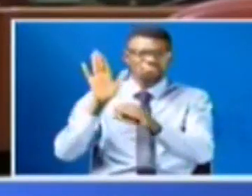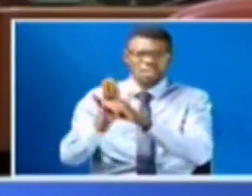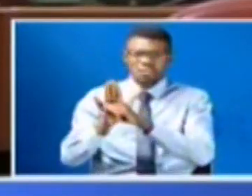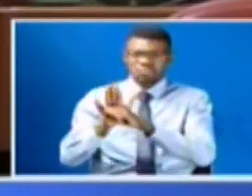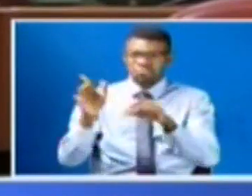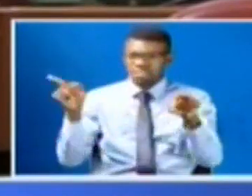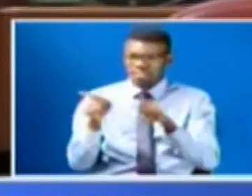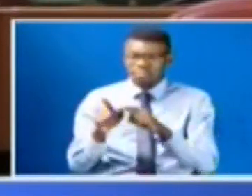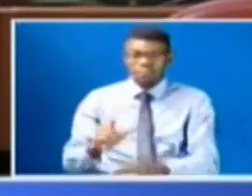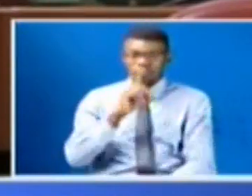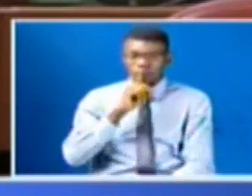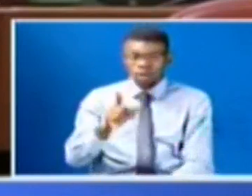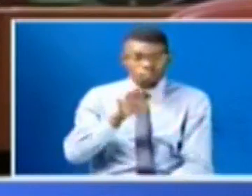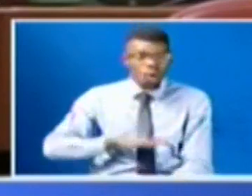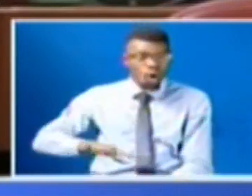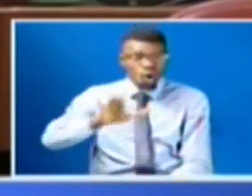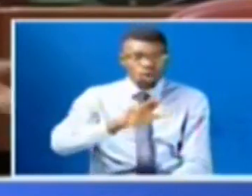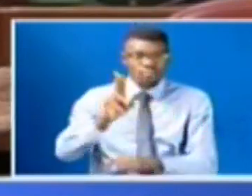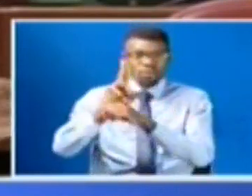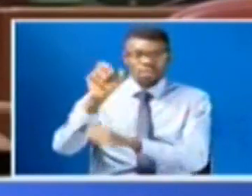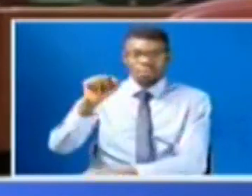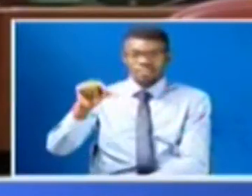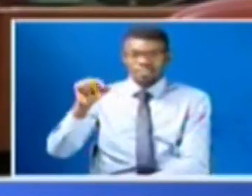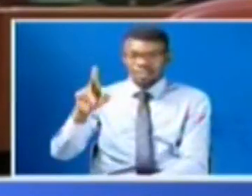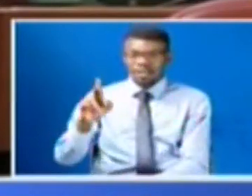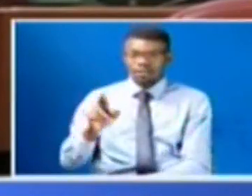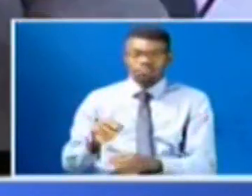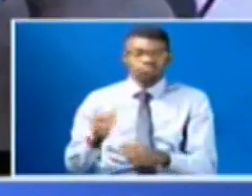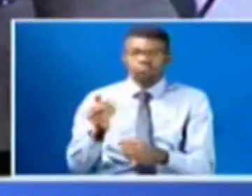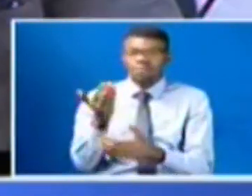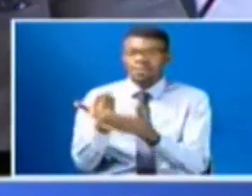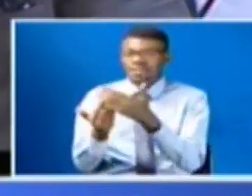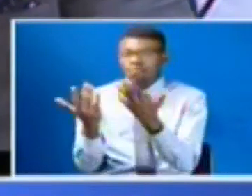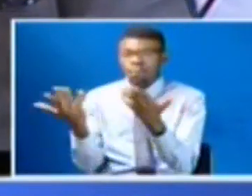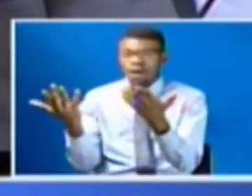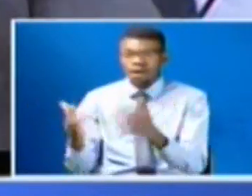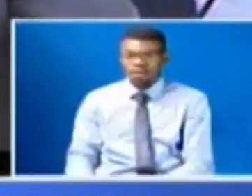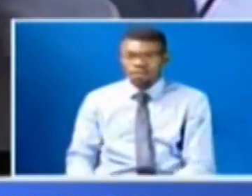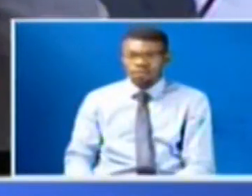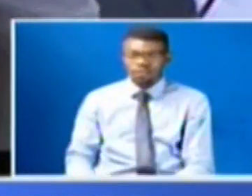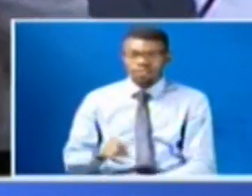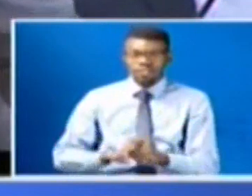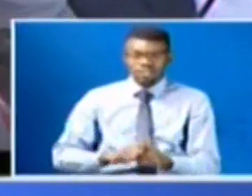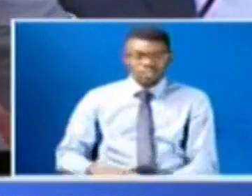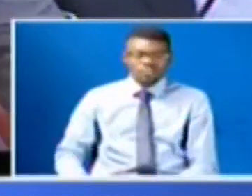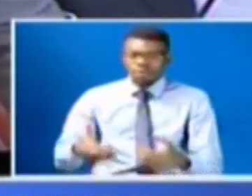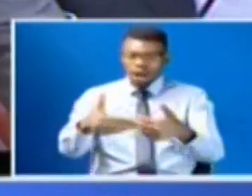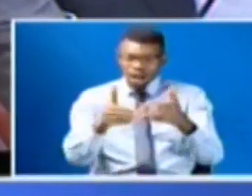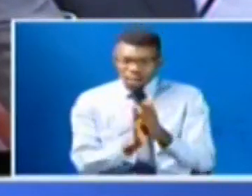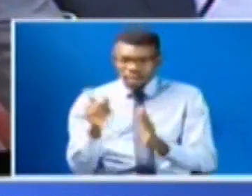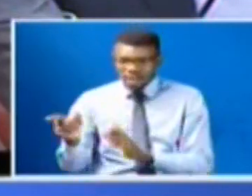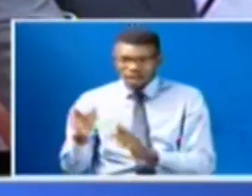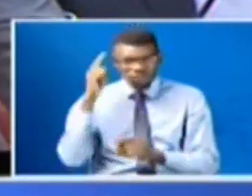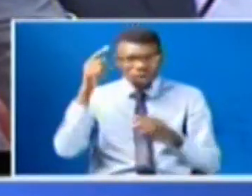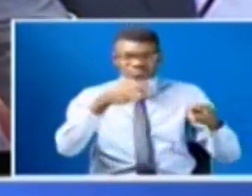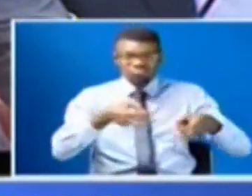this order that all of them come through SGR, so where will they be handled from? We now look at the clearing and forwarding companies that